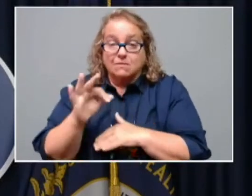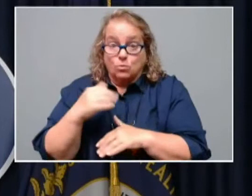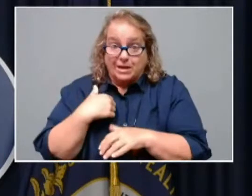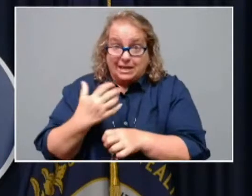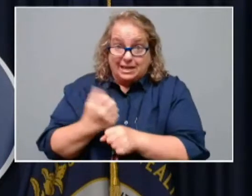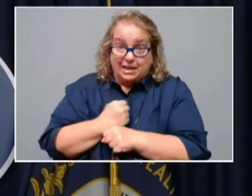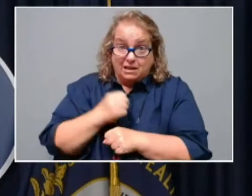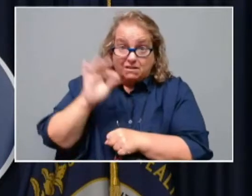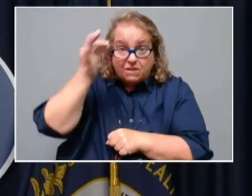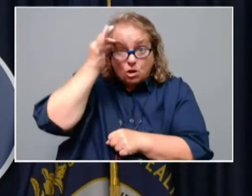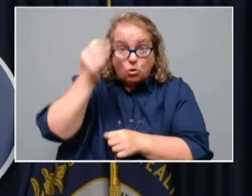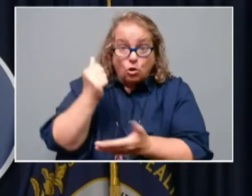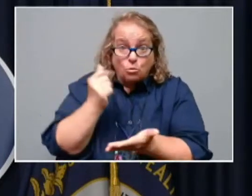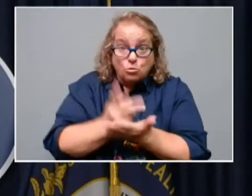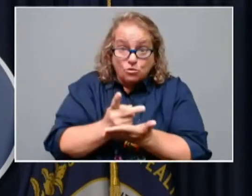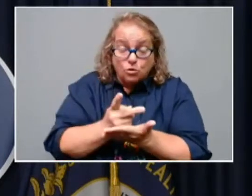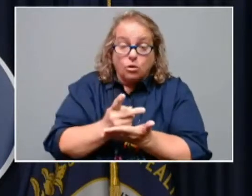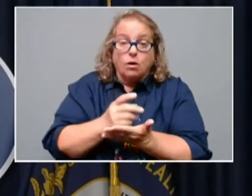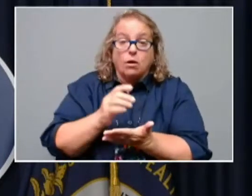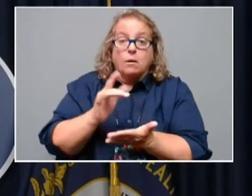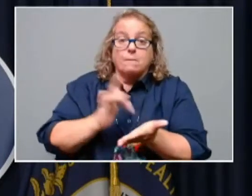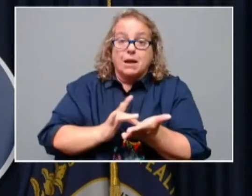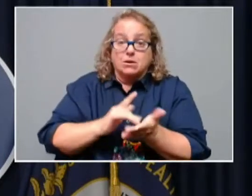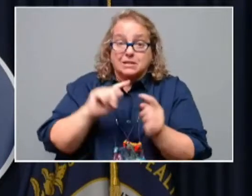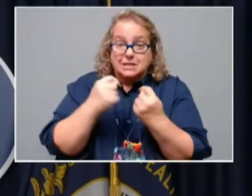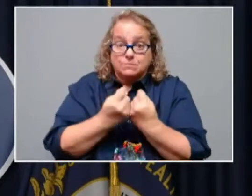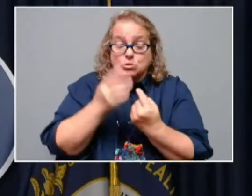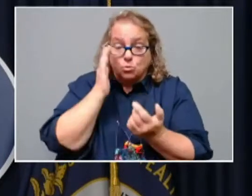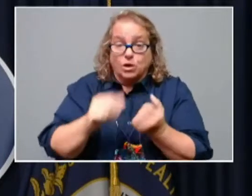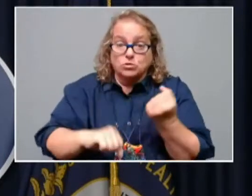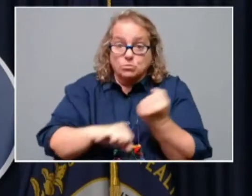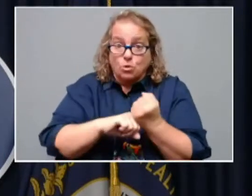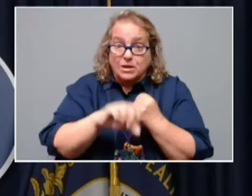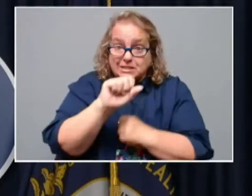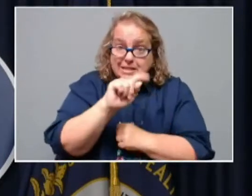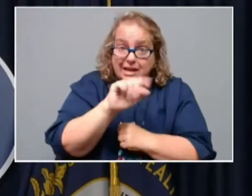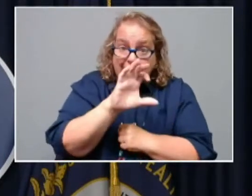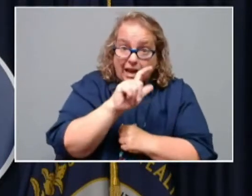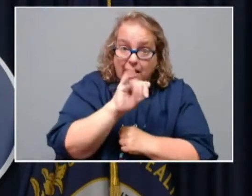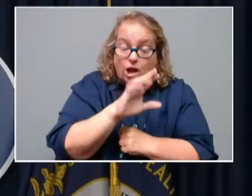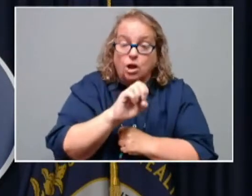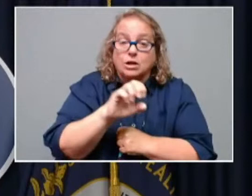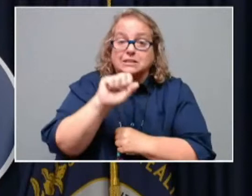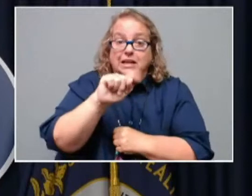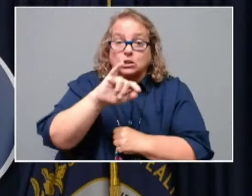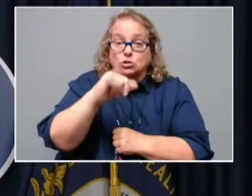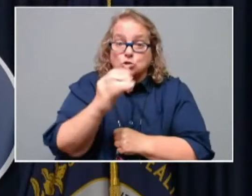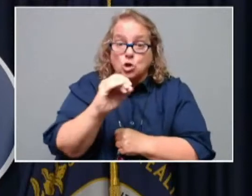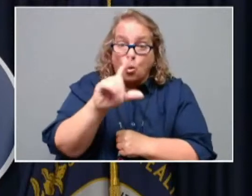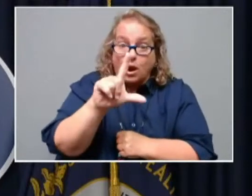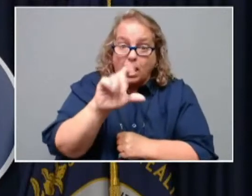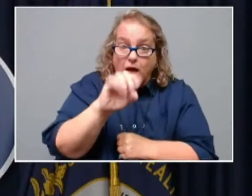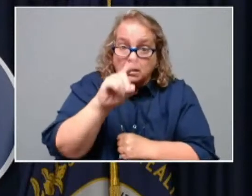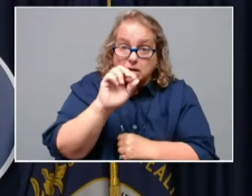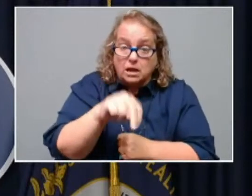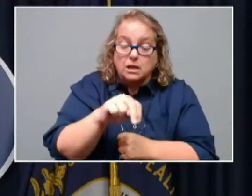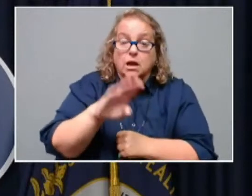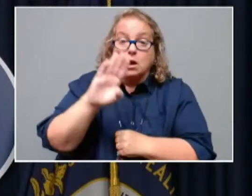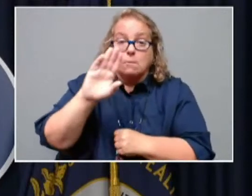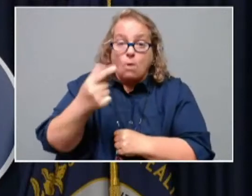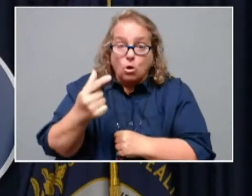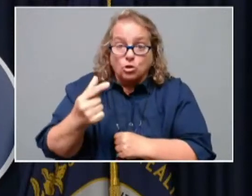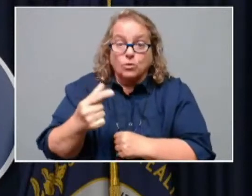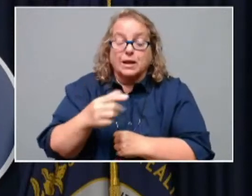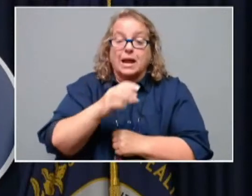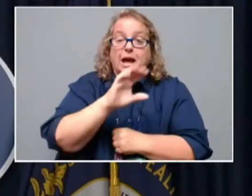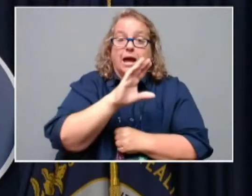teams would support St. Clair, Pikeville Medical Center, St. Joe's London, Medical Center of Bowling Green, and Baptist Health Hardin,